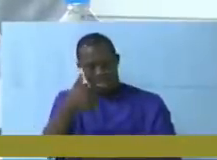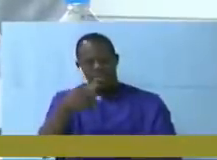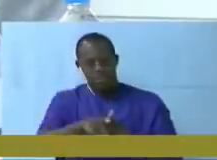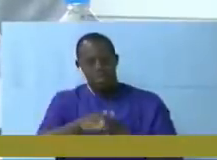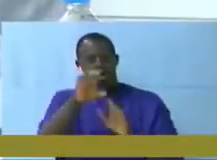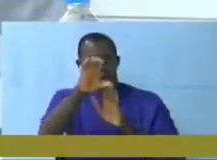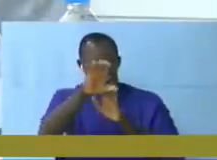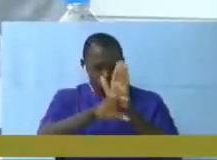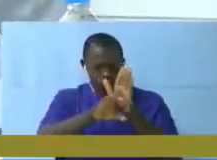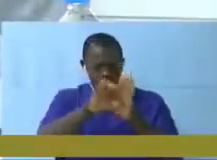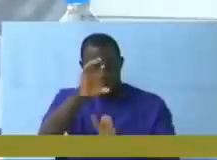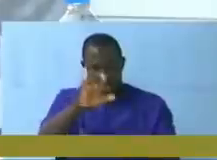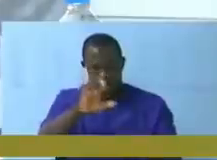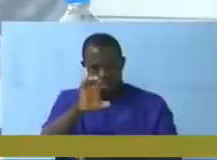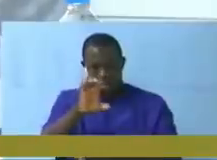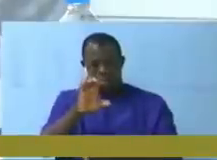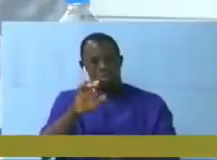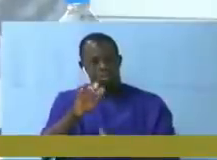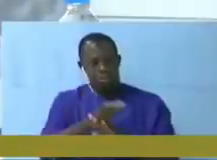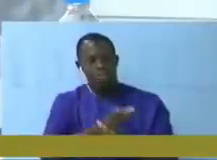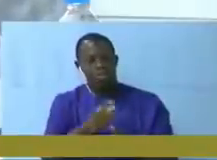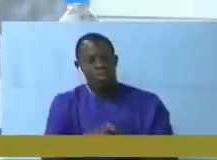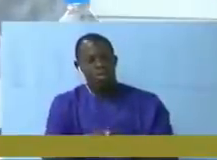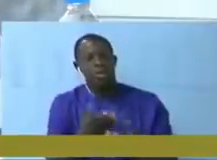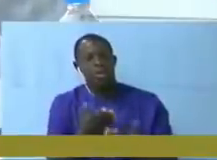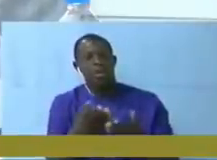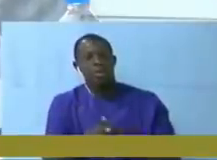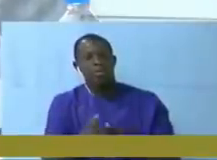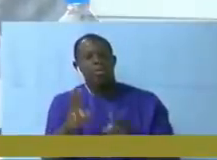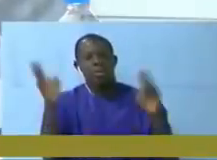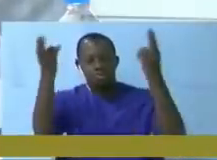in one and the same breath, the lawmaker